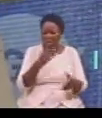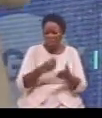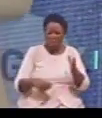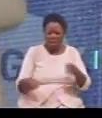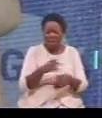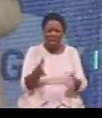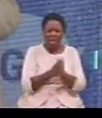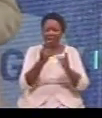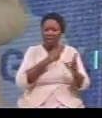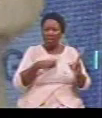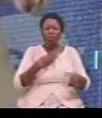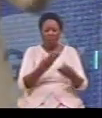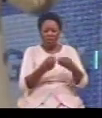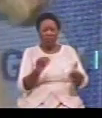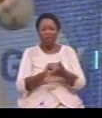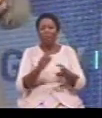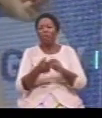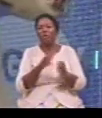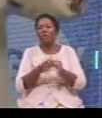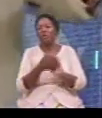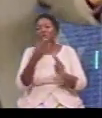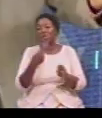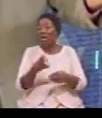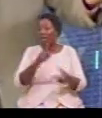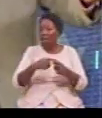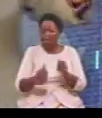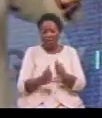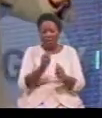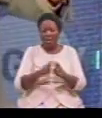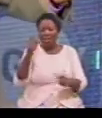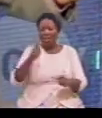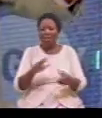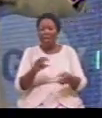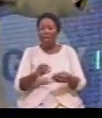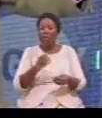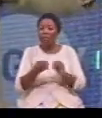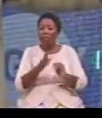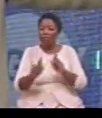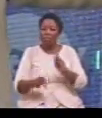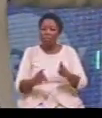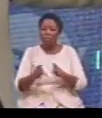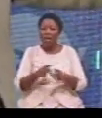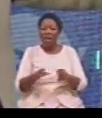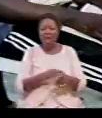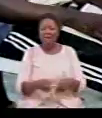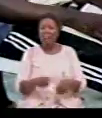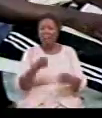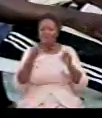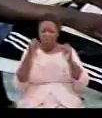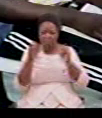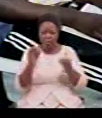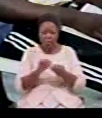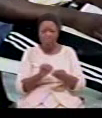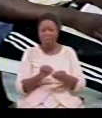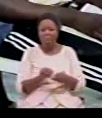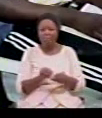the Lord will solve the problem. A greater population, a more populous,